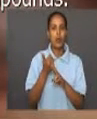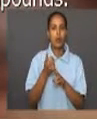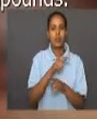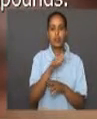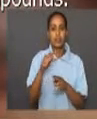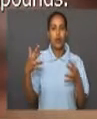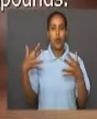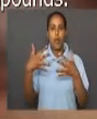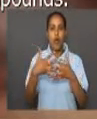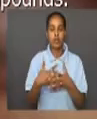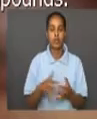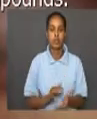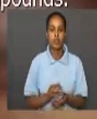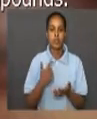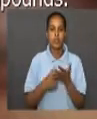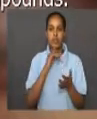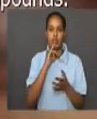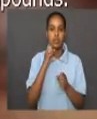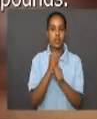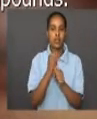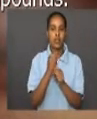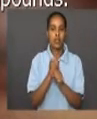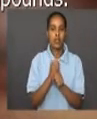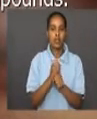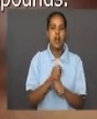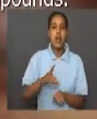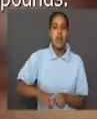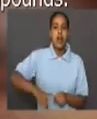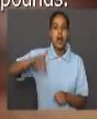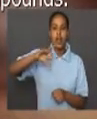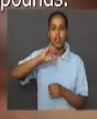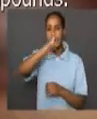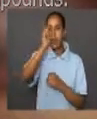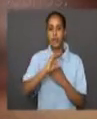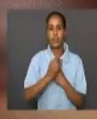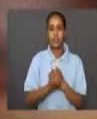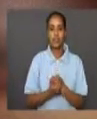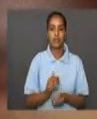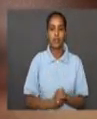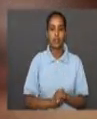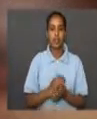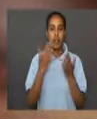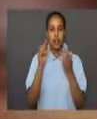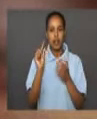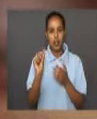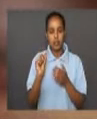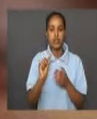its compound. This is done at high temperatures.